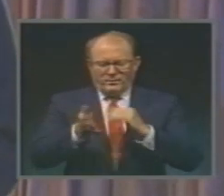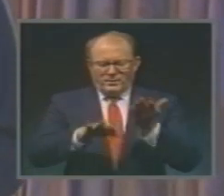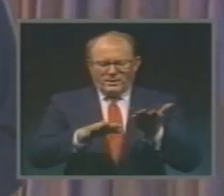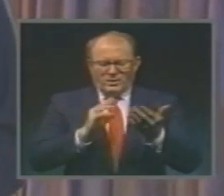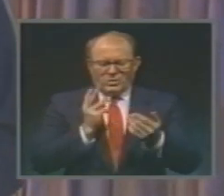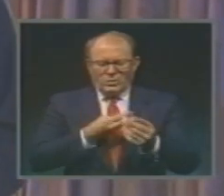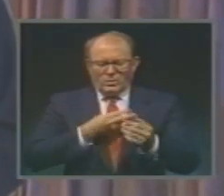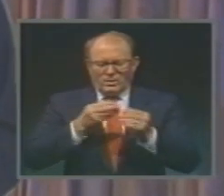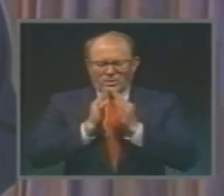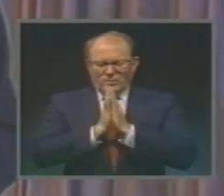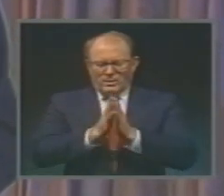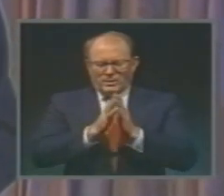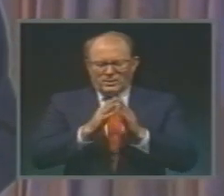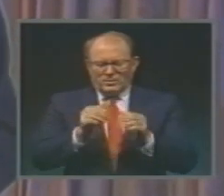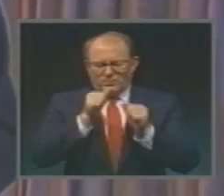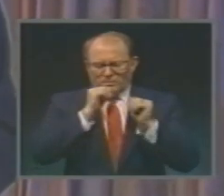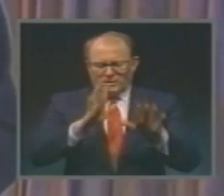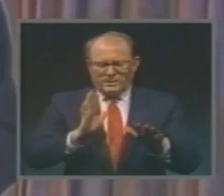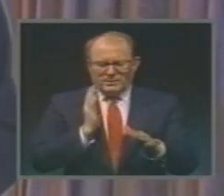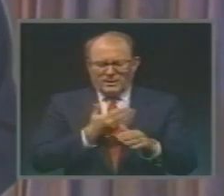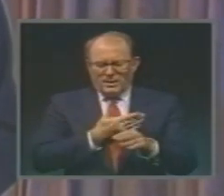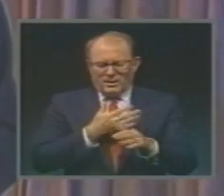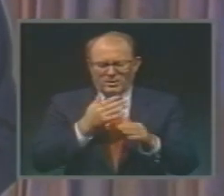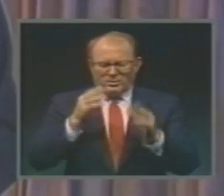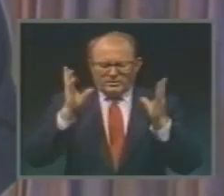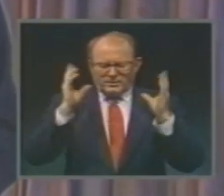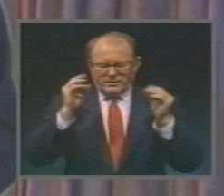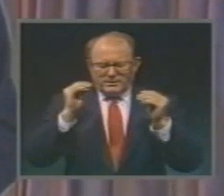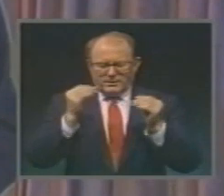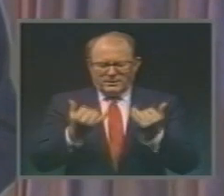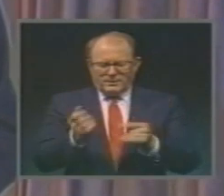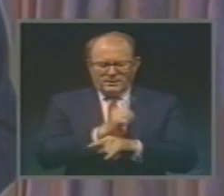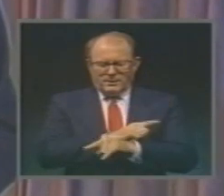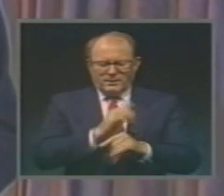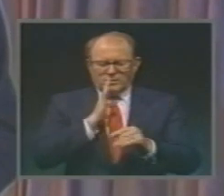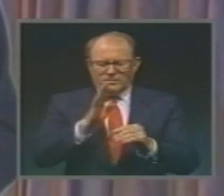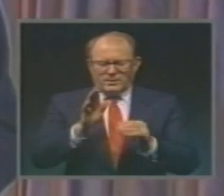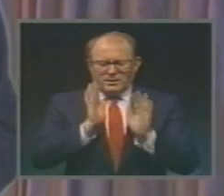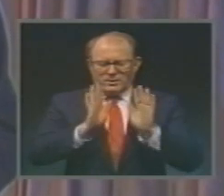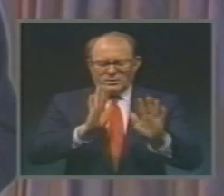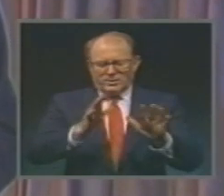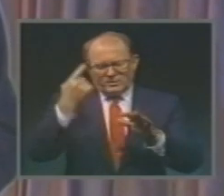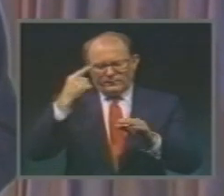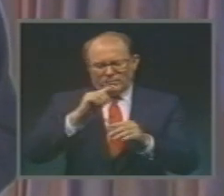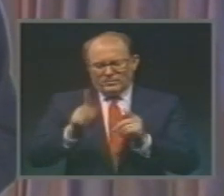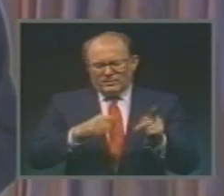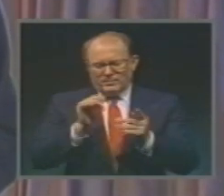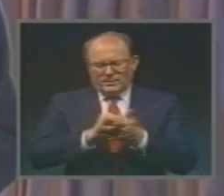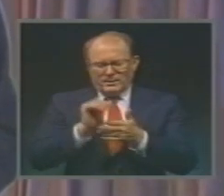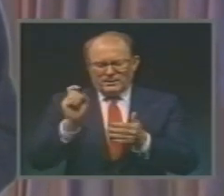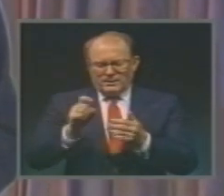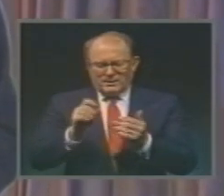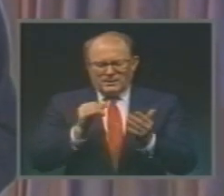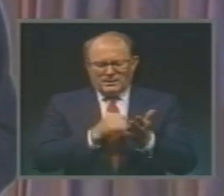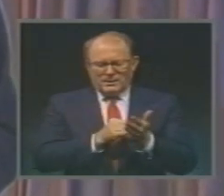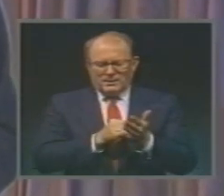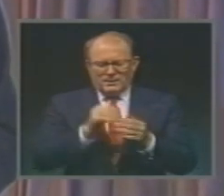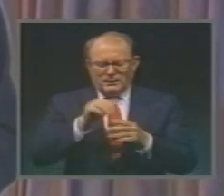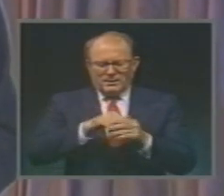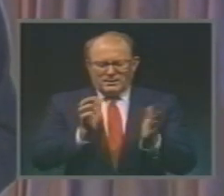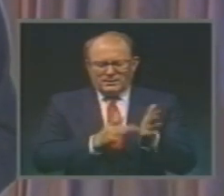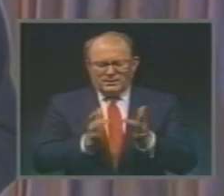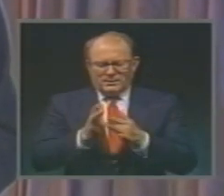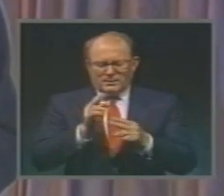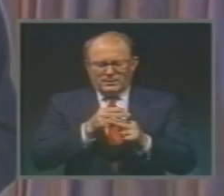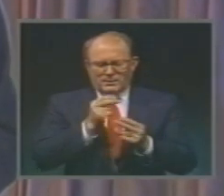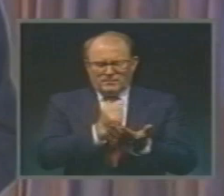pray, Father, that You would bless our meditations on these verses to be a source of encouragement to those who need it at this hour. In